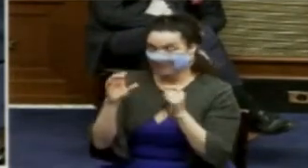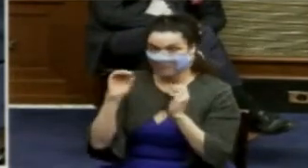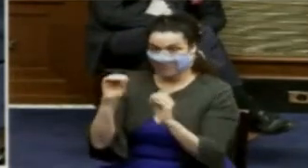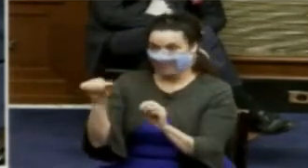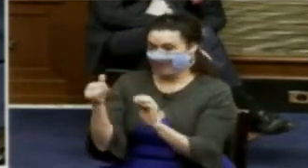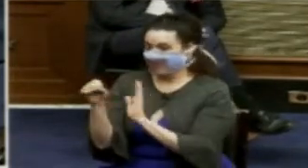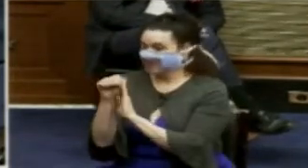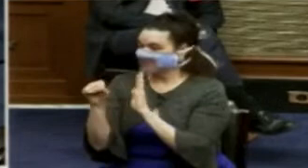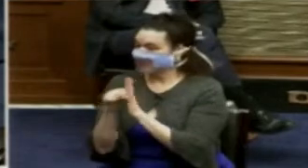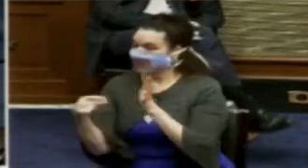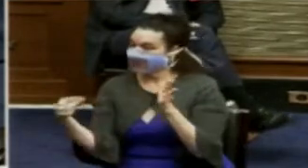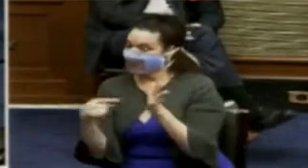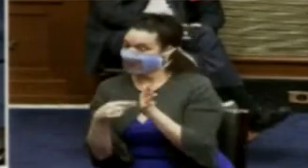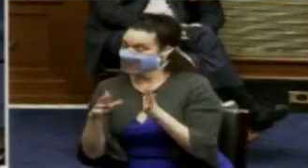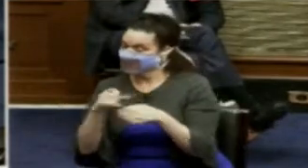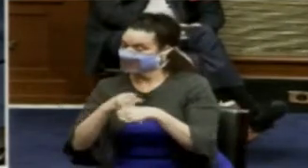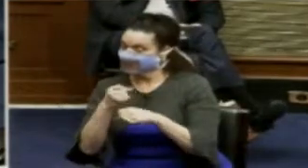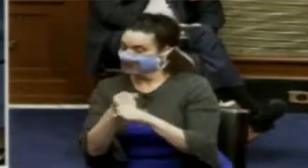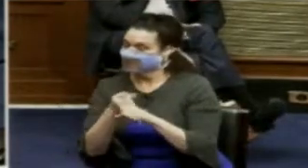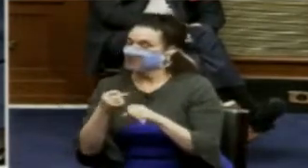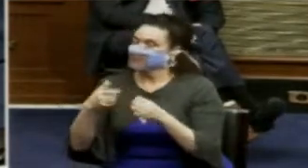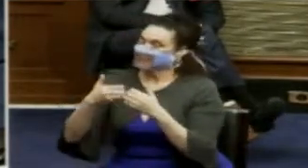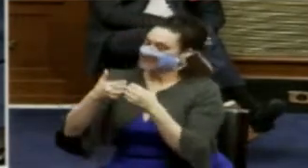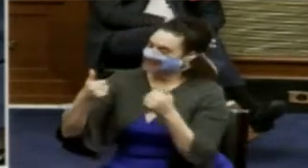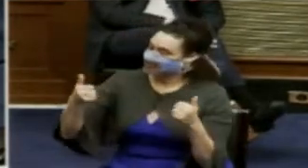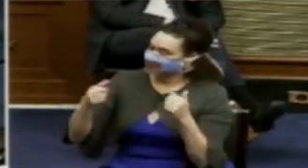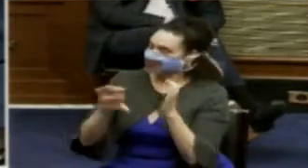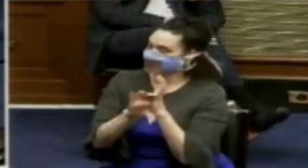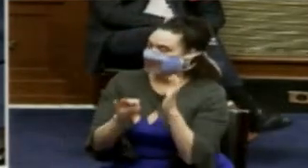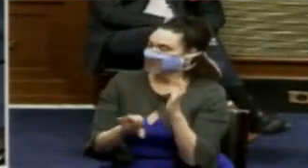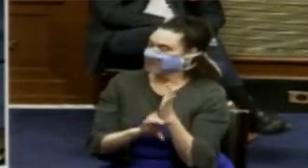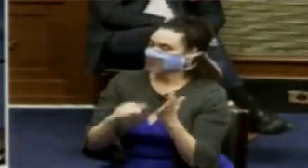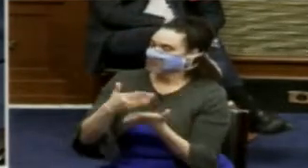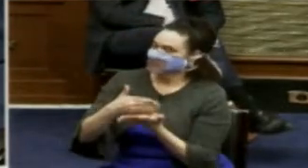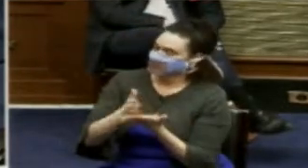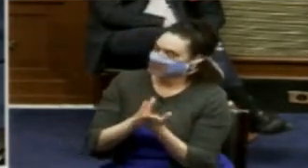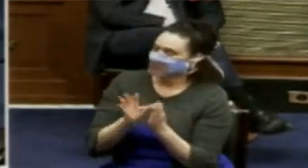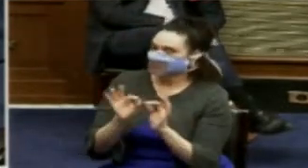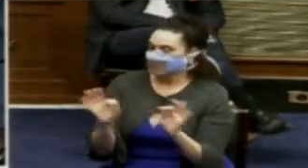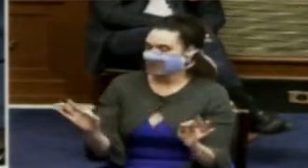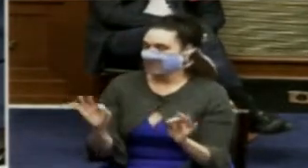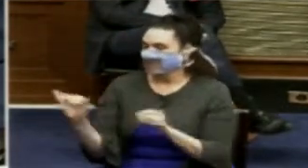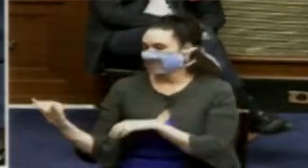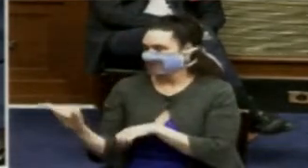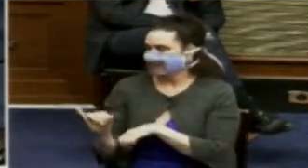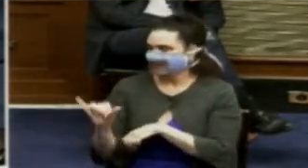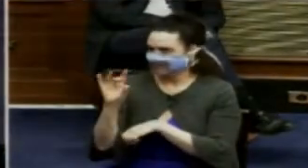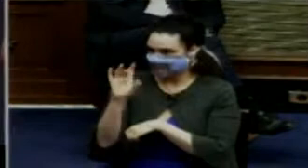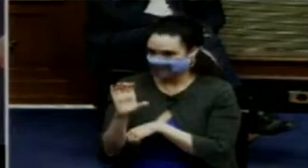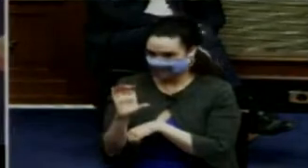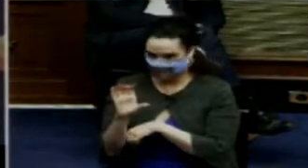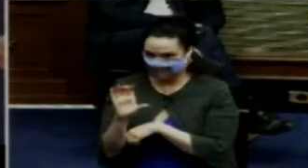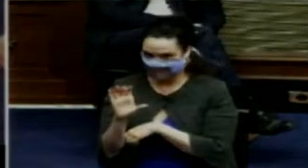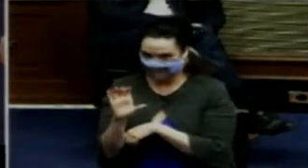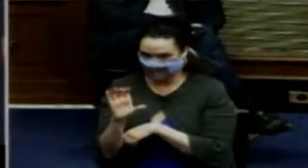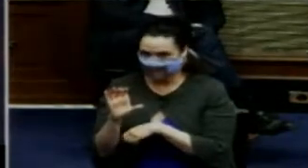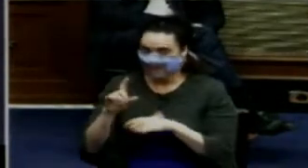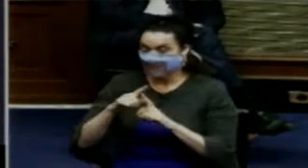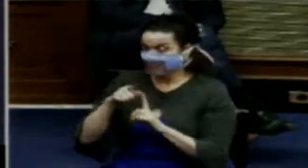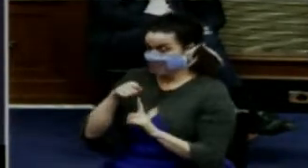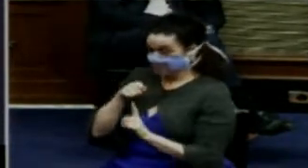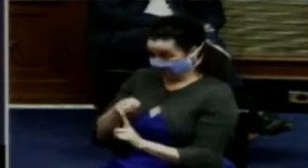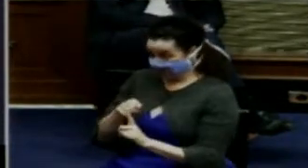separate constitutional provision like the District of Columbia does. Well, what constitutional provision